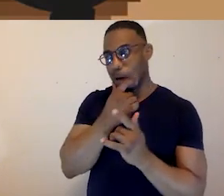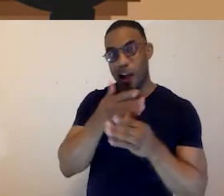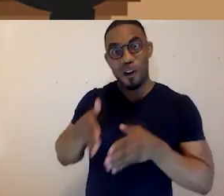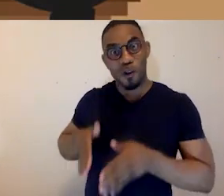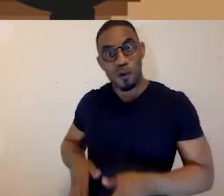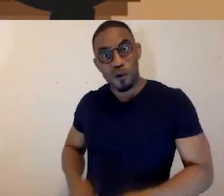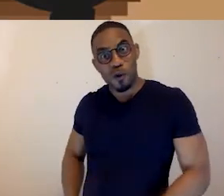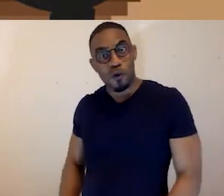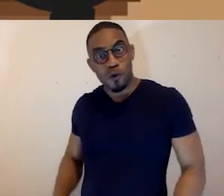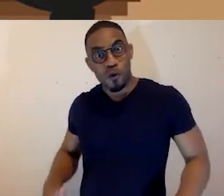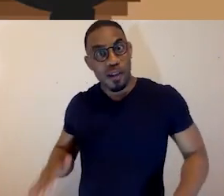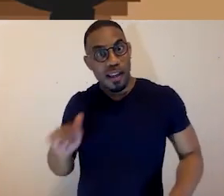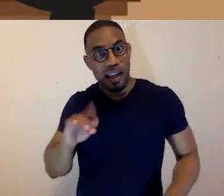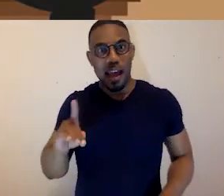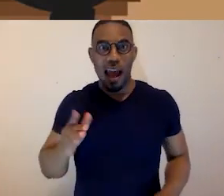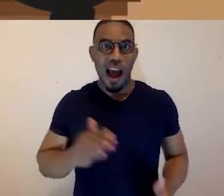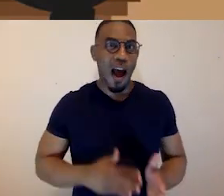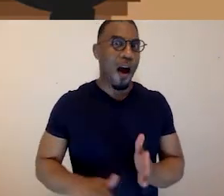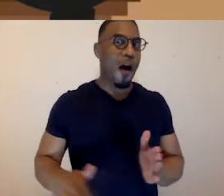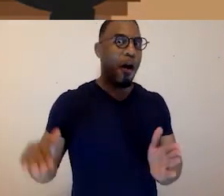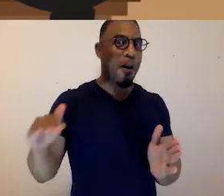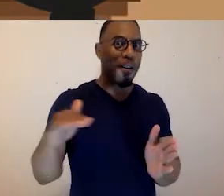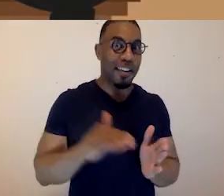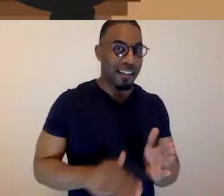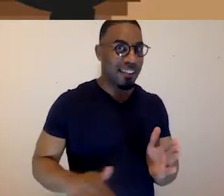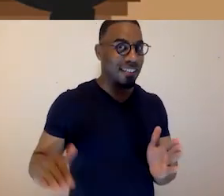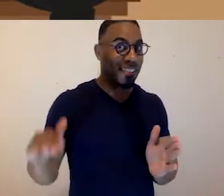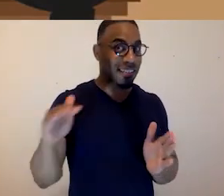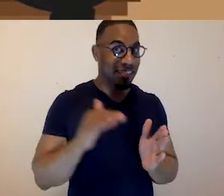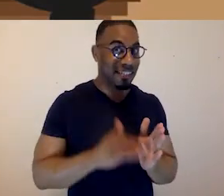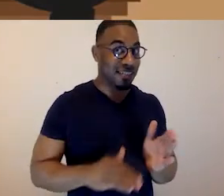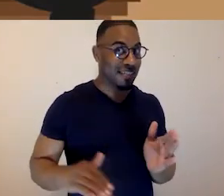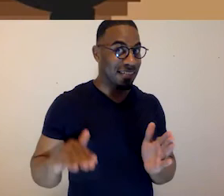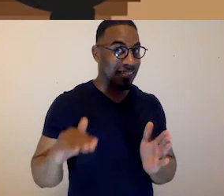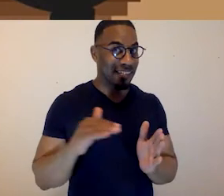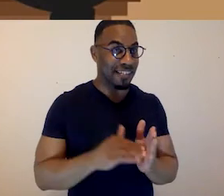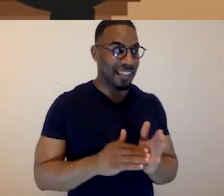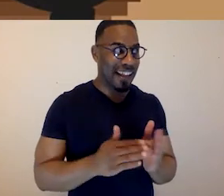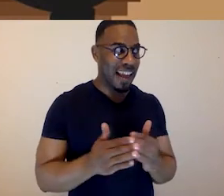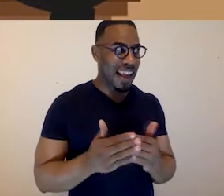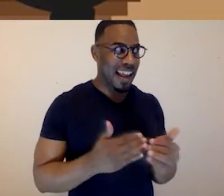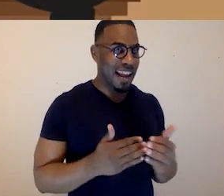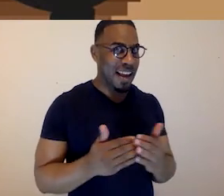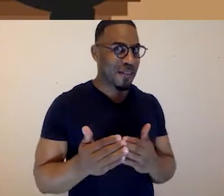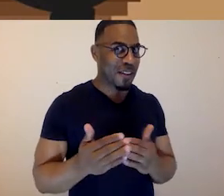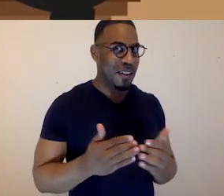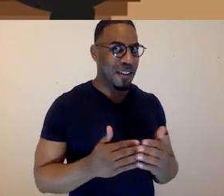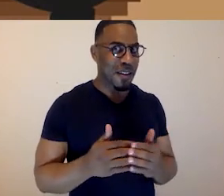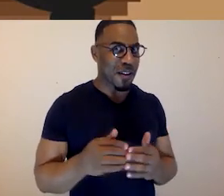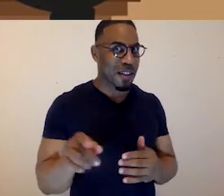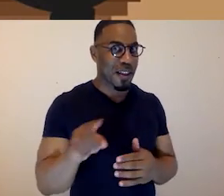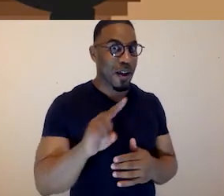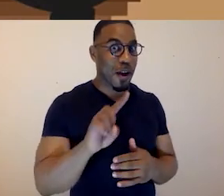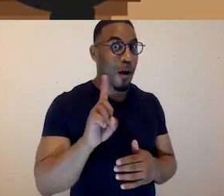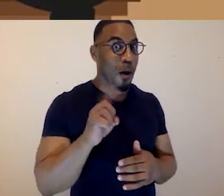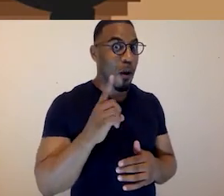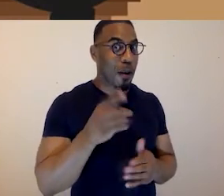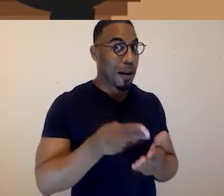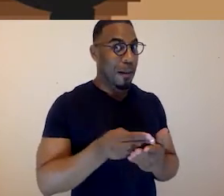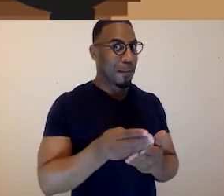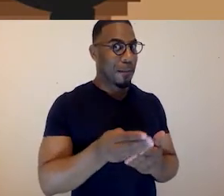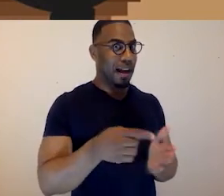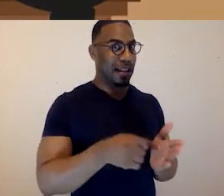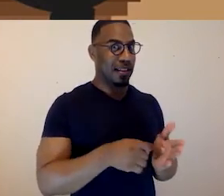dress ad over and over again, even though they're only